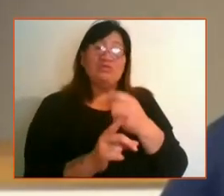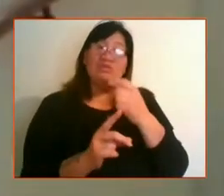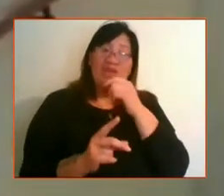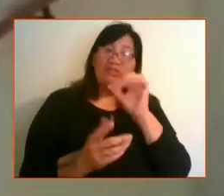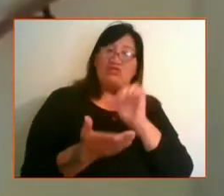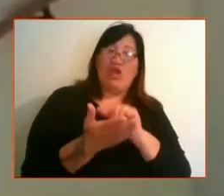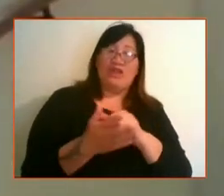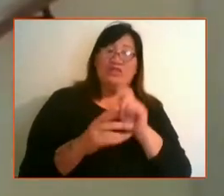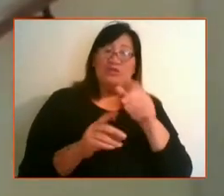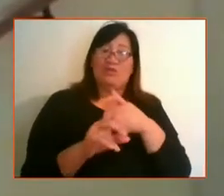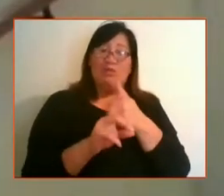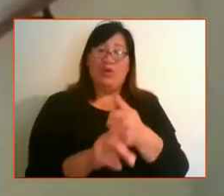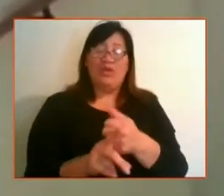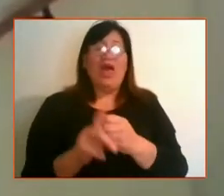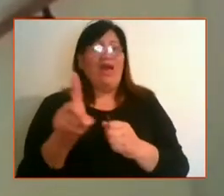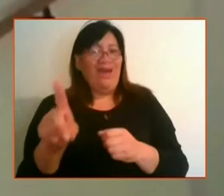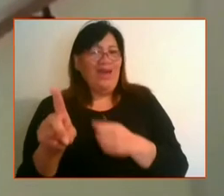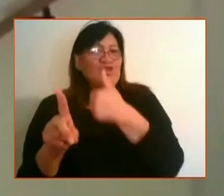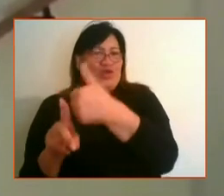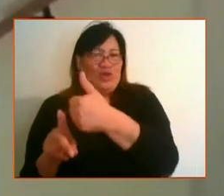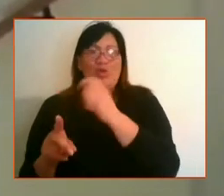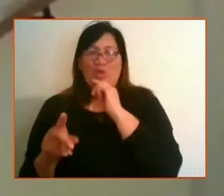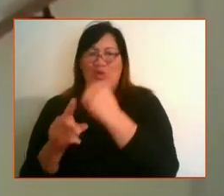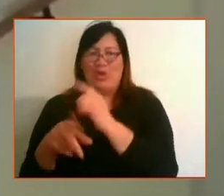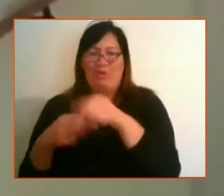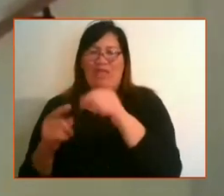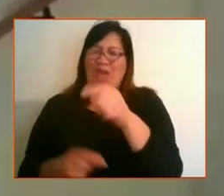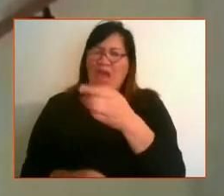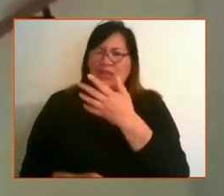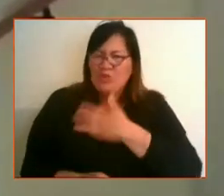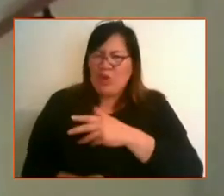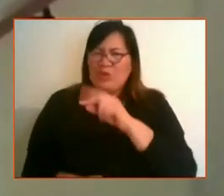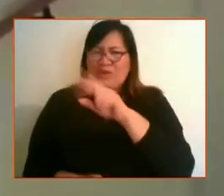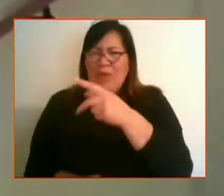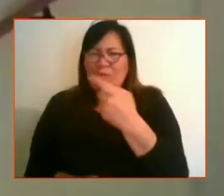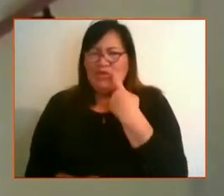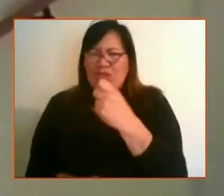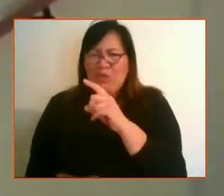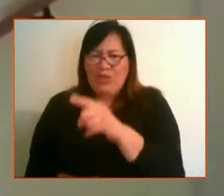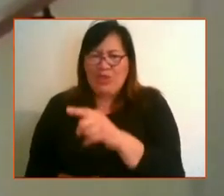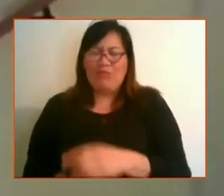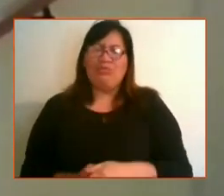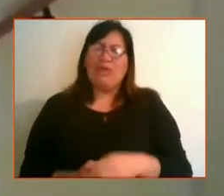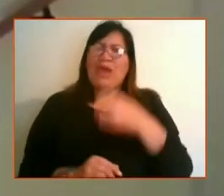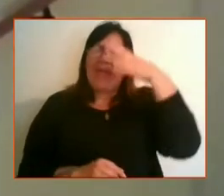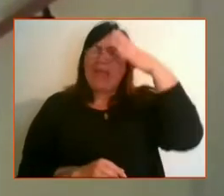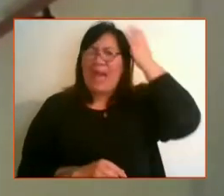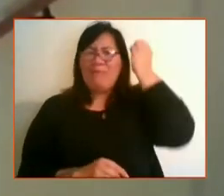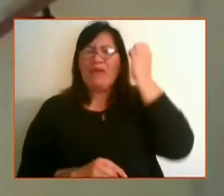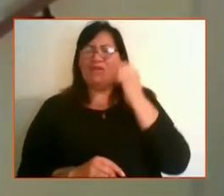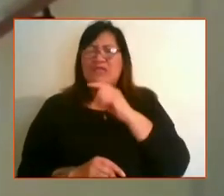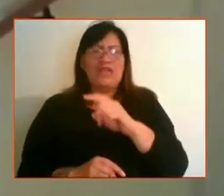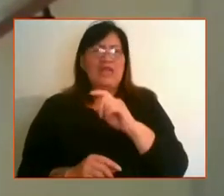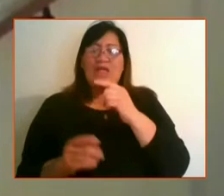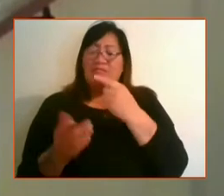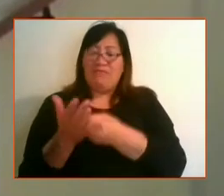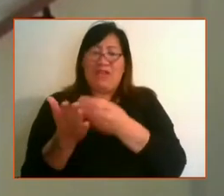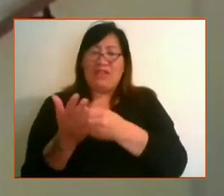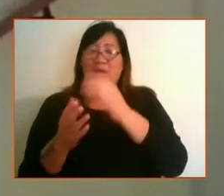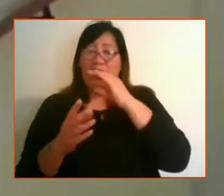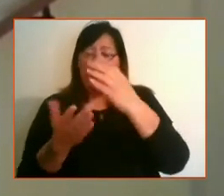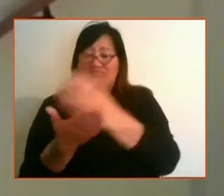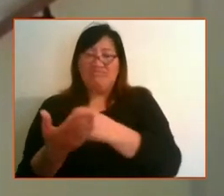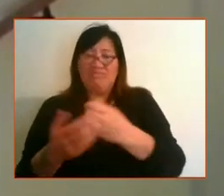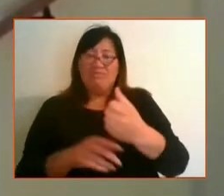we will talk about that too. I just wanted to just double check with you. So Carmel said that we know U-turn on this funding going